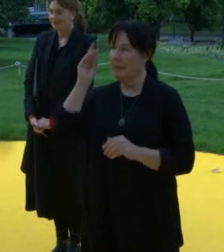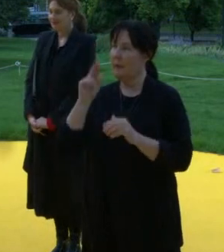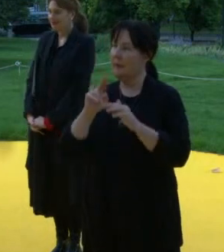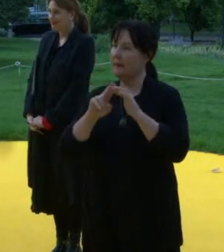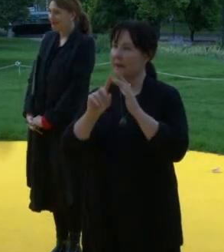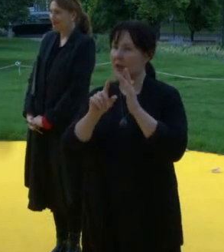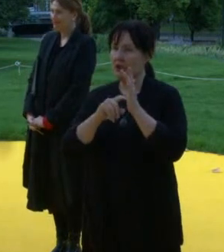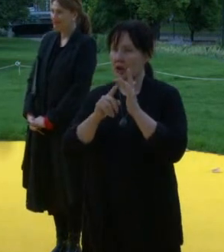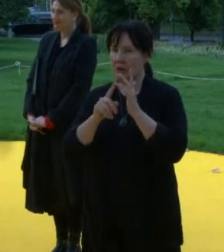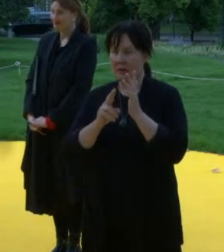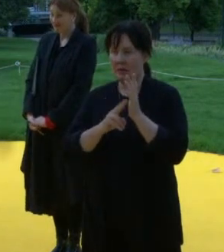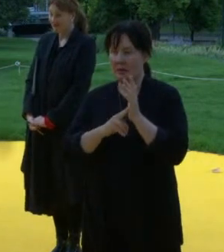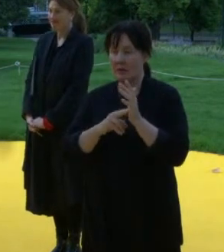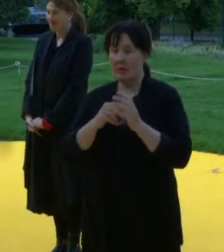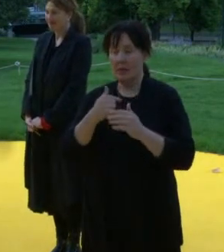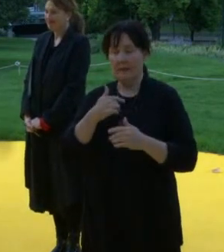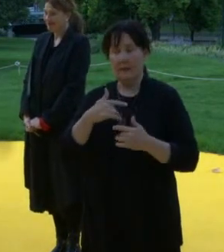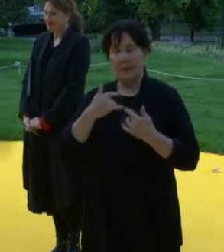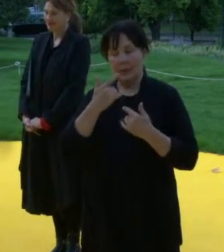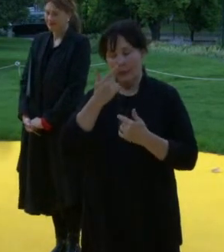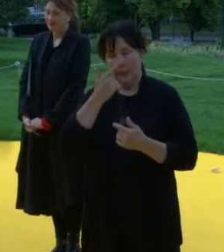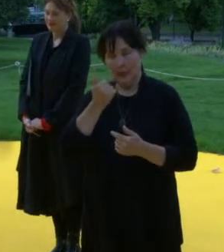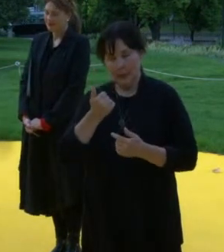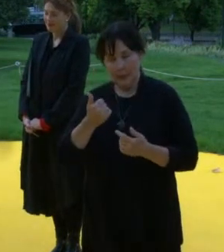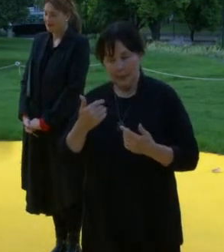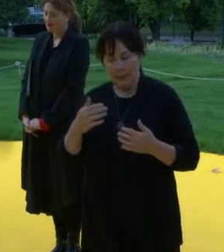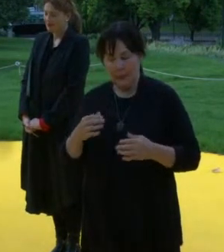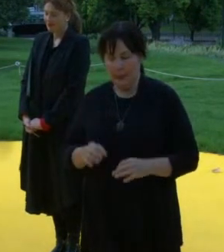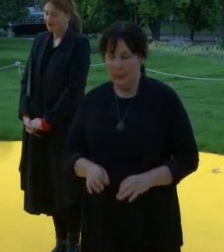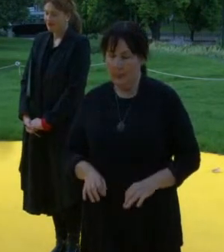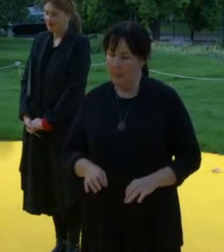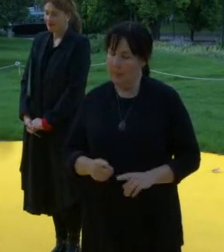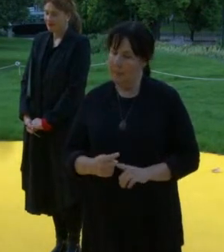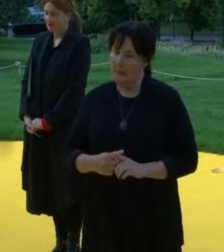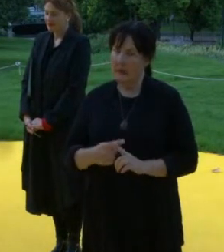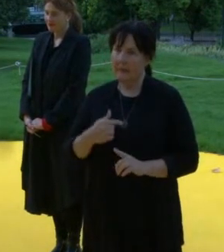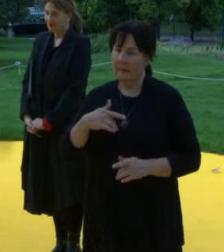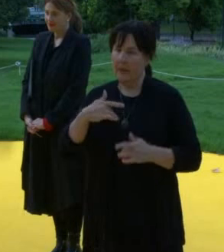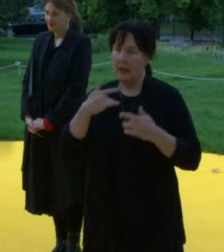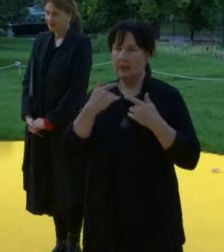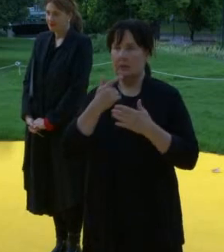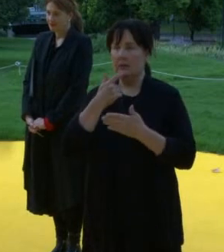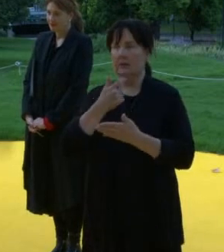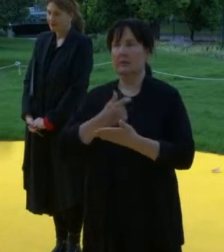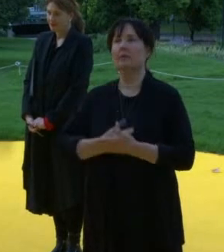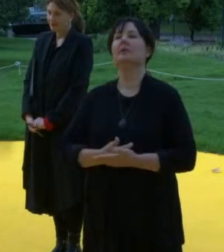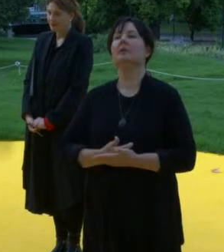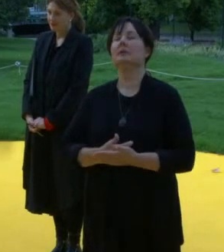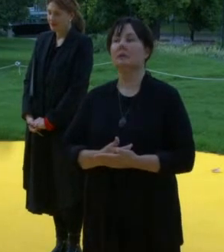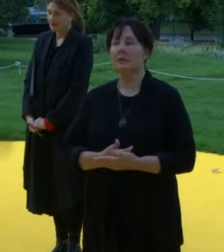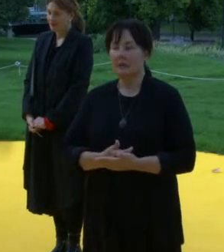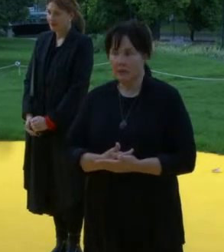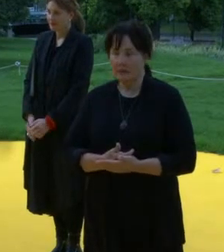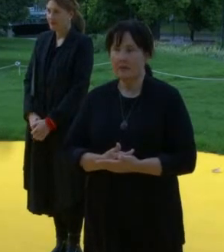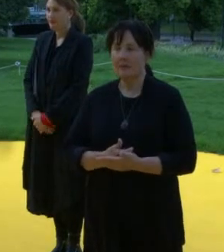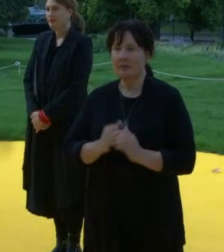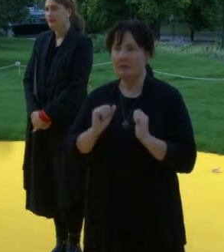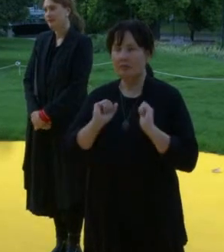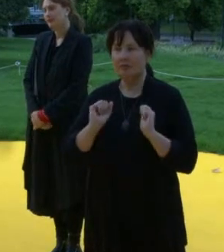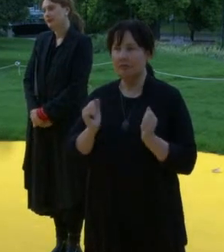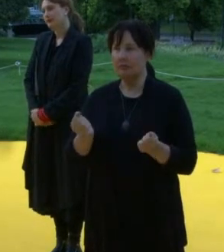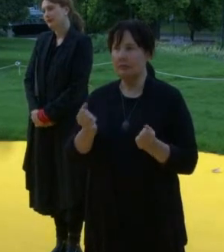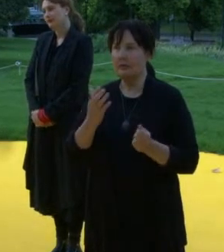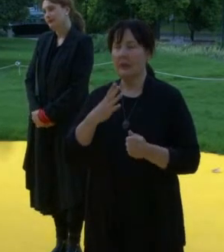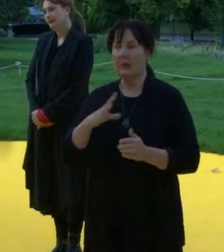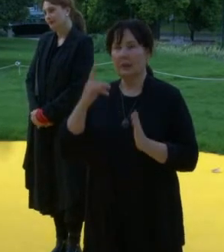Honoured and a little bit gobsmacked, to be honest. I'd like to acknowledge that Smokehouse was written on